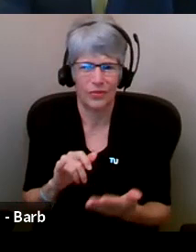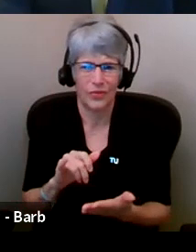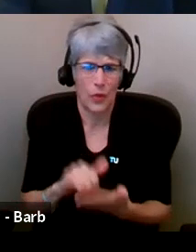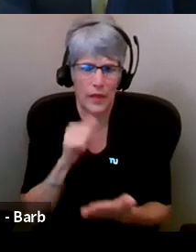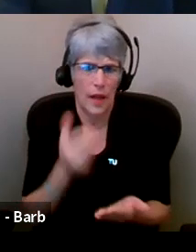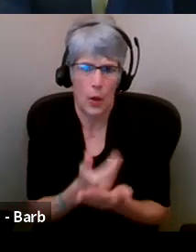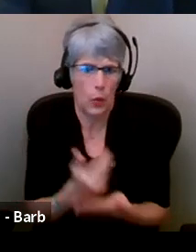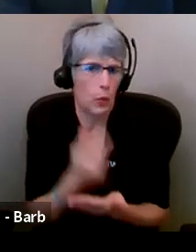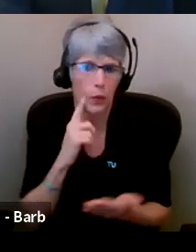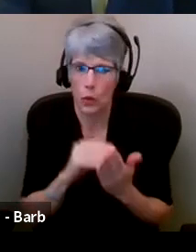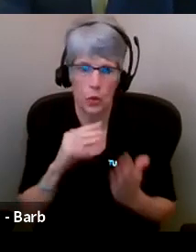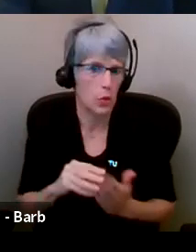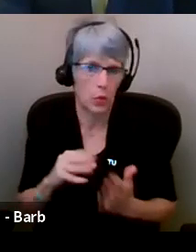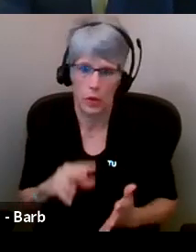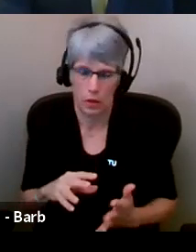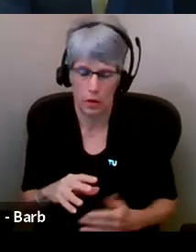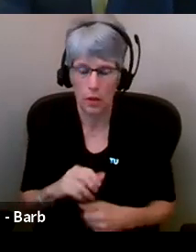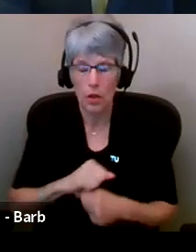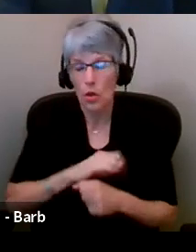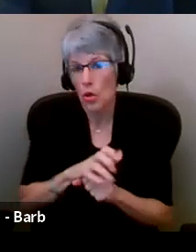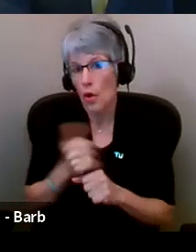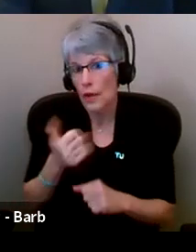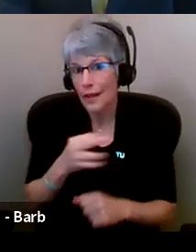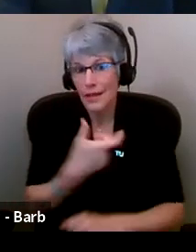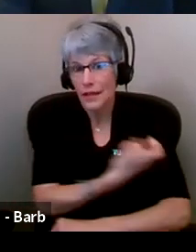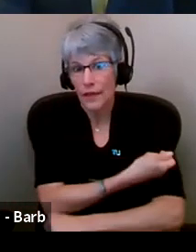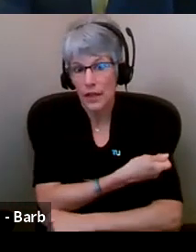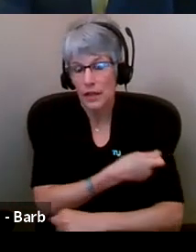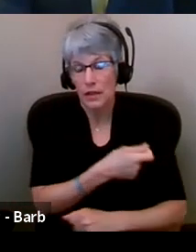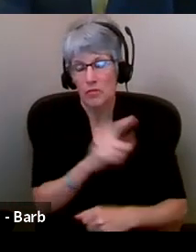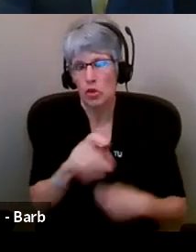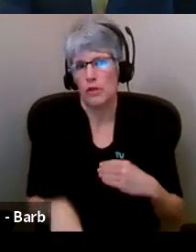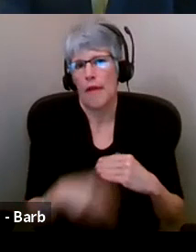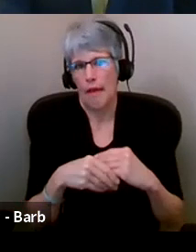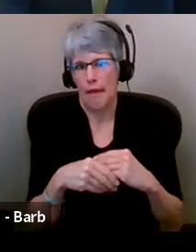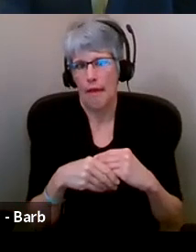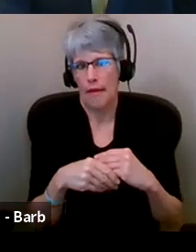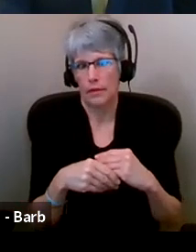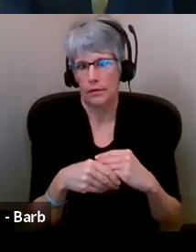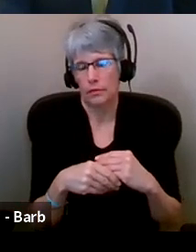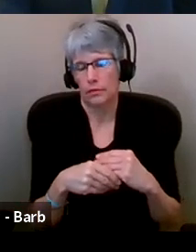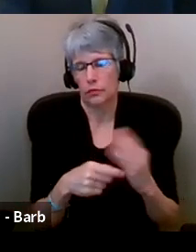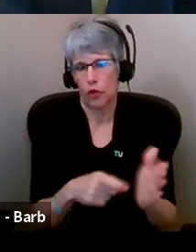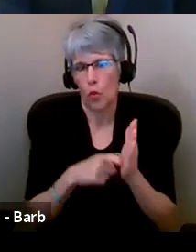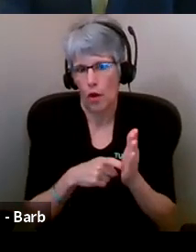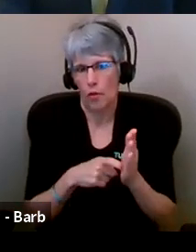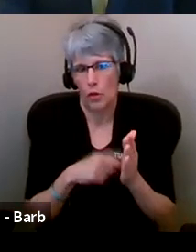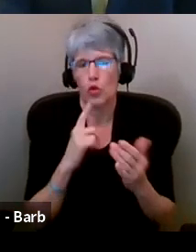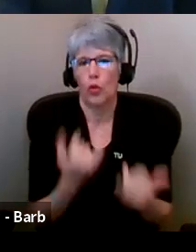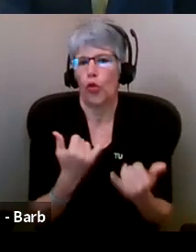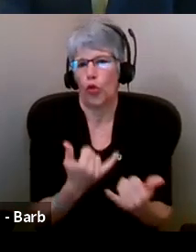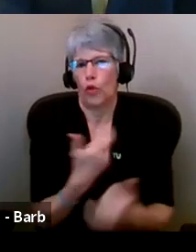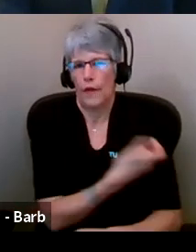our students. This COVID-19 vaccine is just an added vaccine requirement to our current